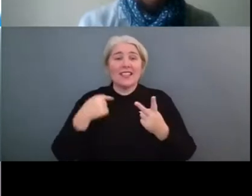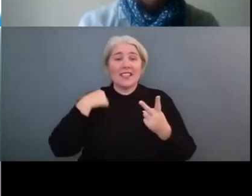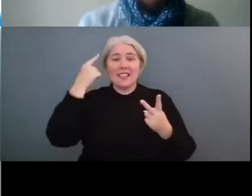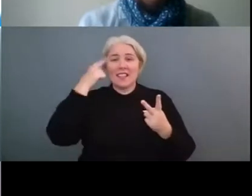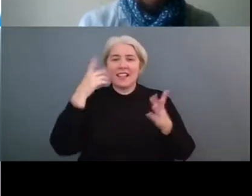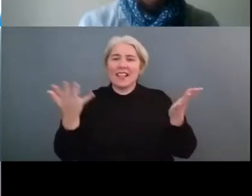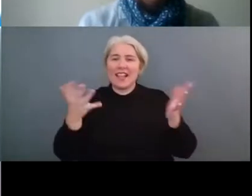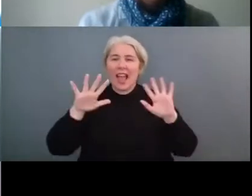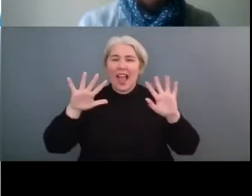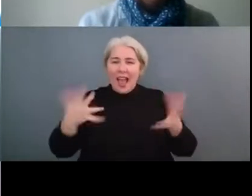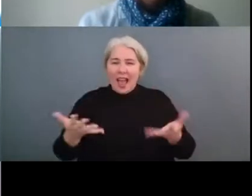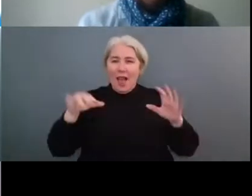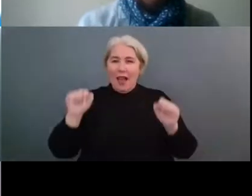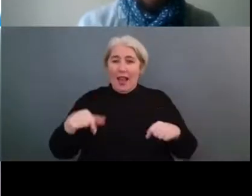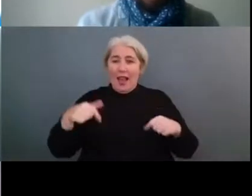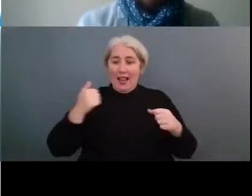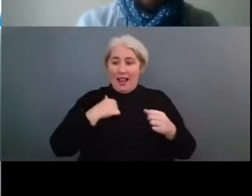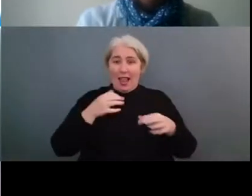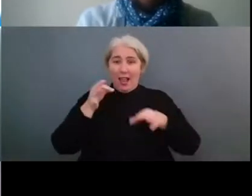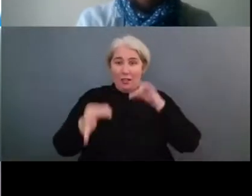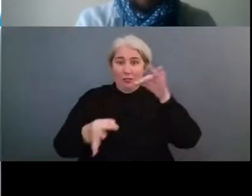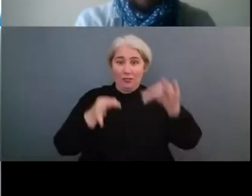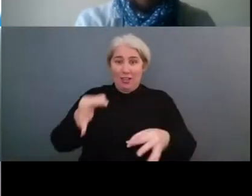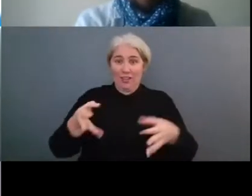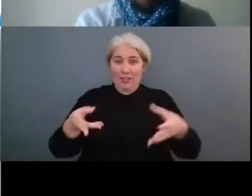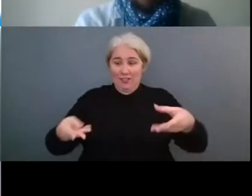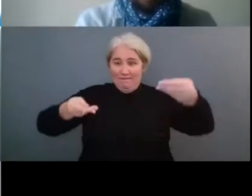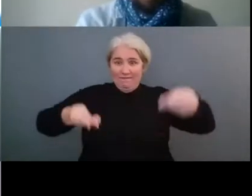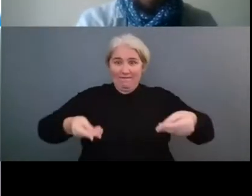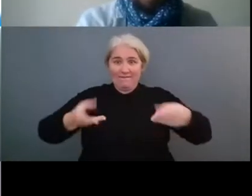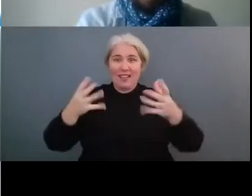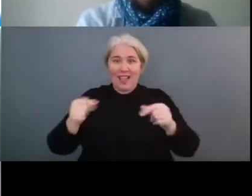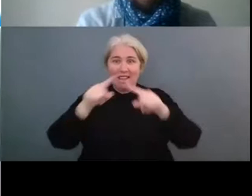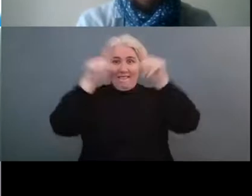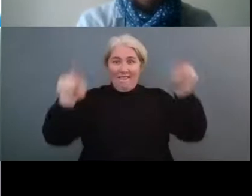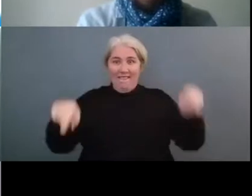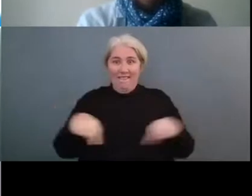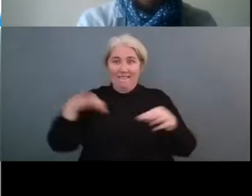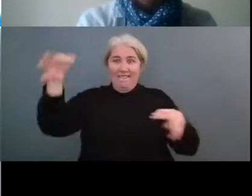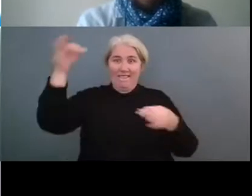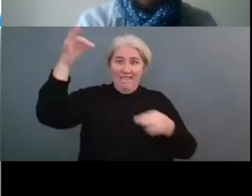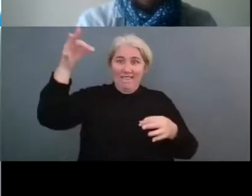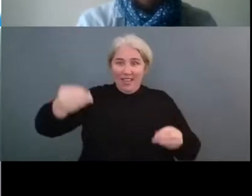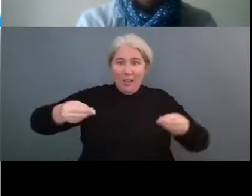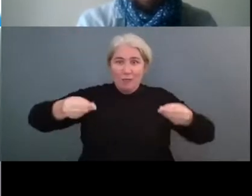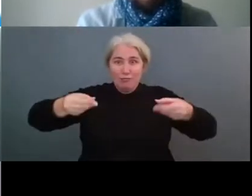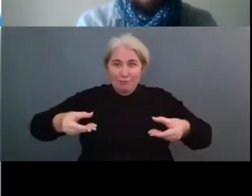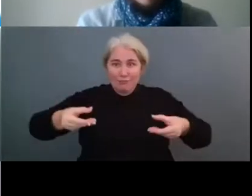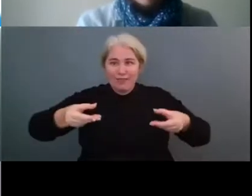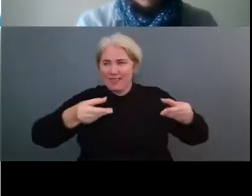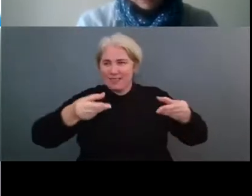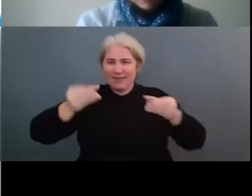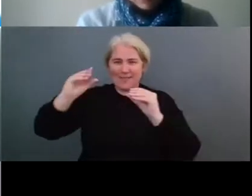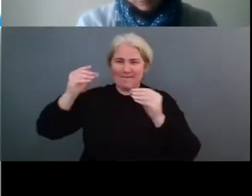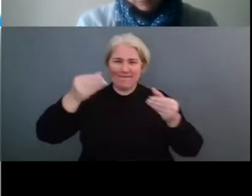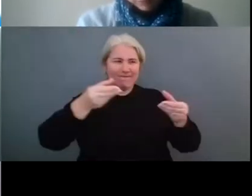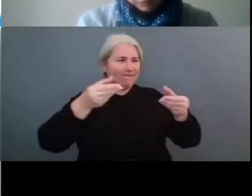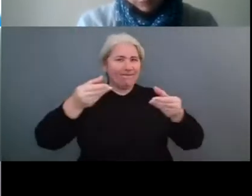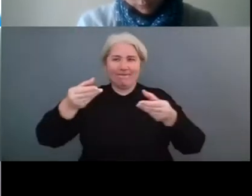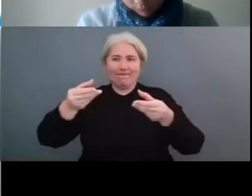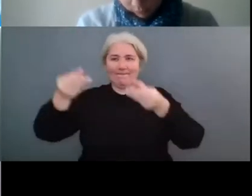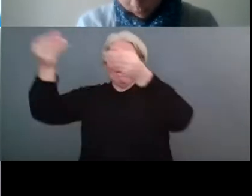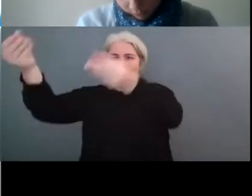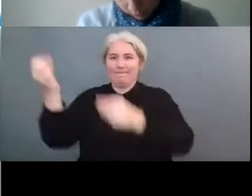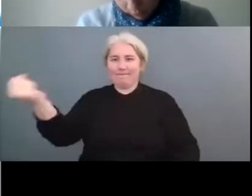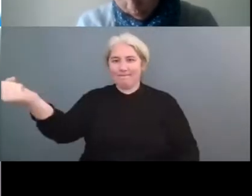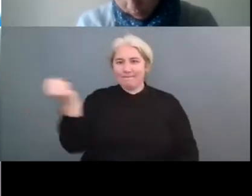Implementing the strategy, it's all nice to have a policy on paper and a longer strategy with lots of pages, but it's only so good as when you start that